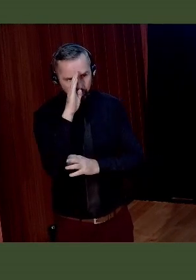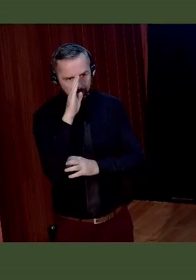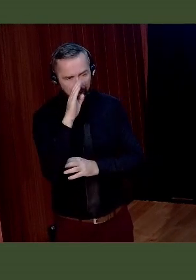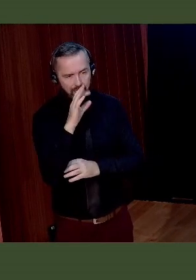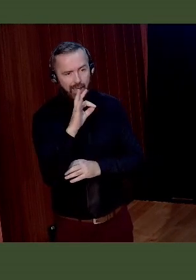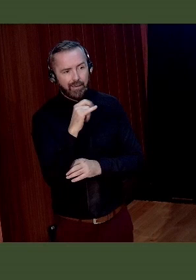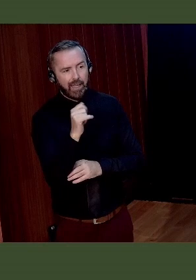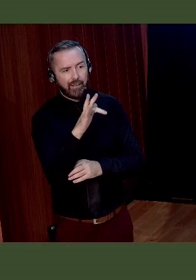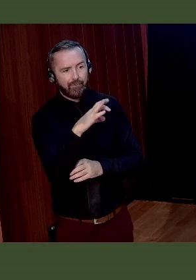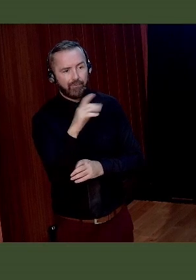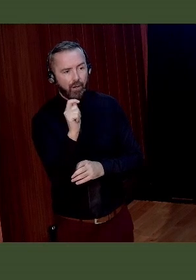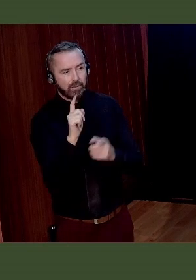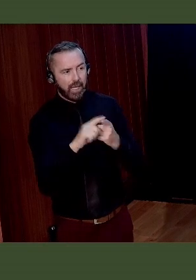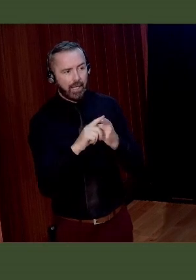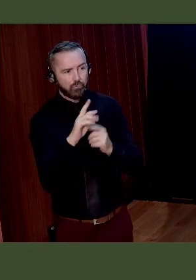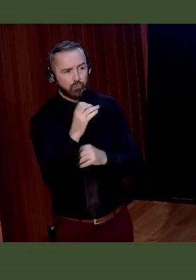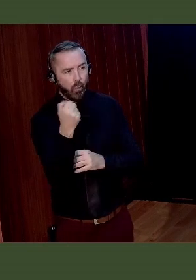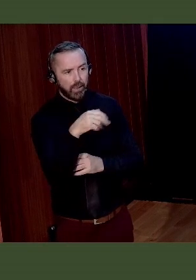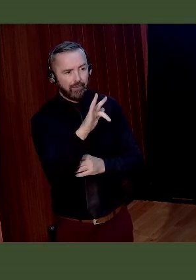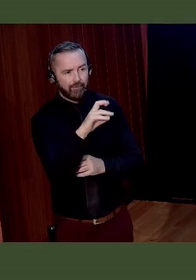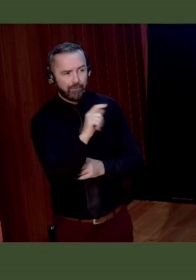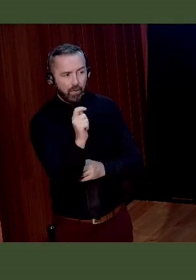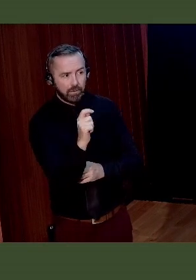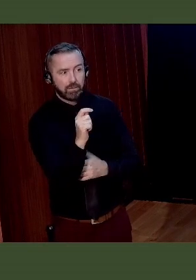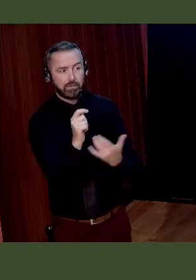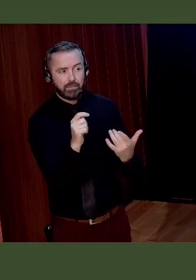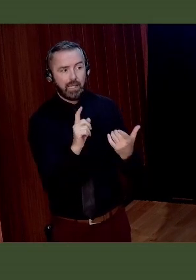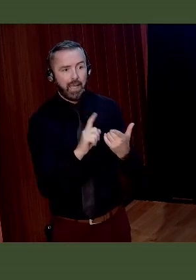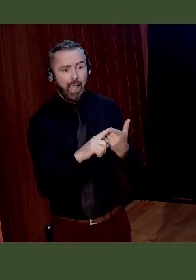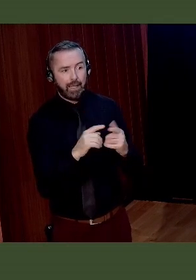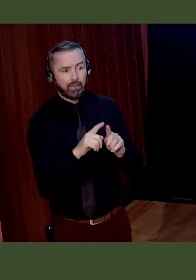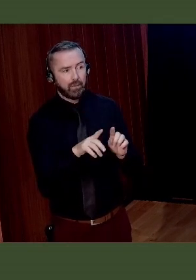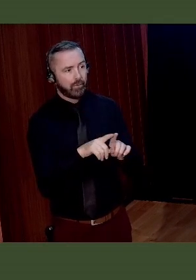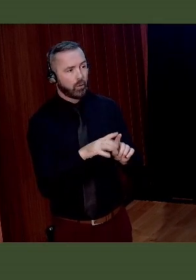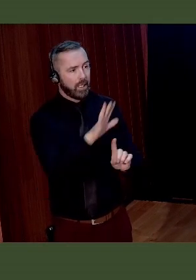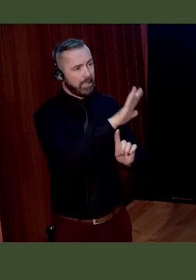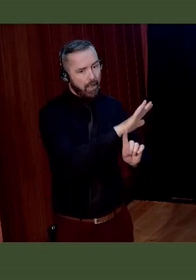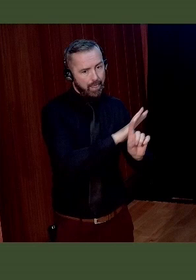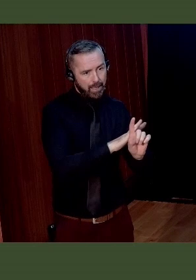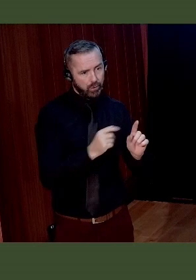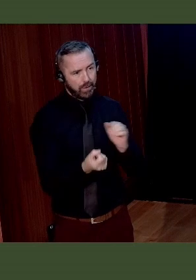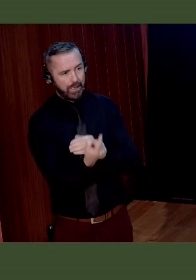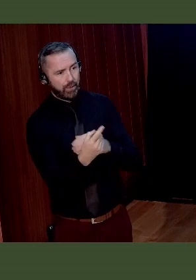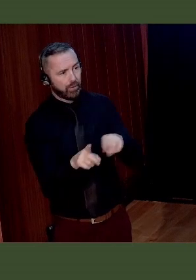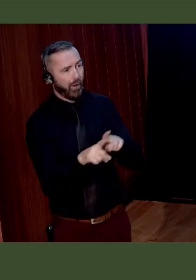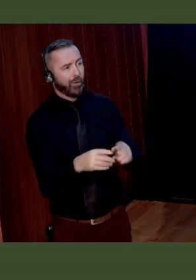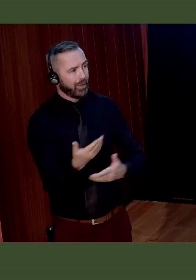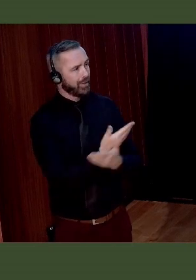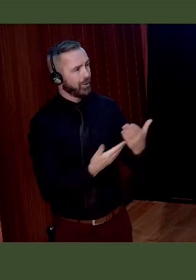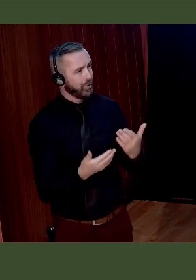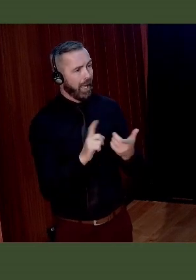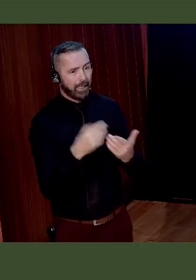Gaelic fund and the Roman fund, and indeed dialectal issues were often discussed, as well